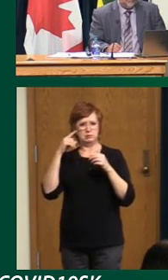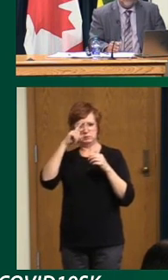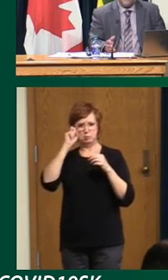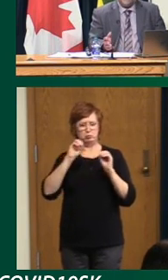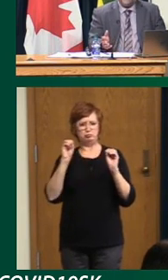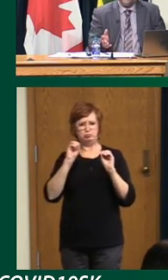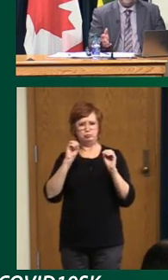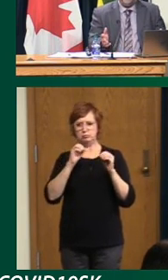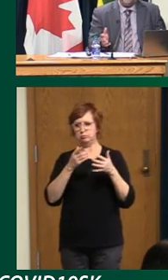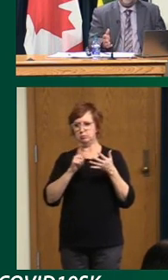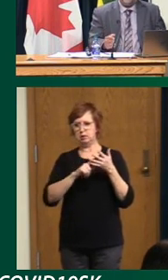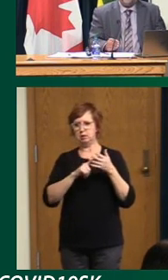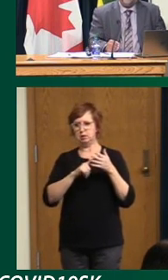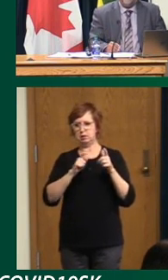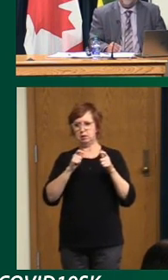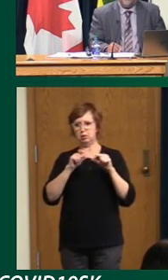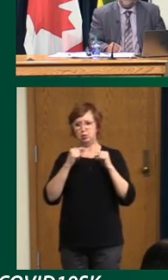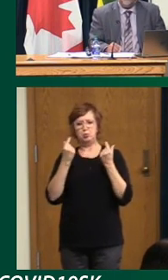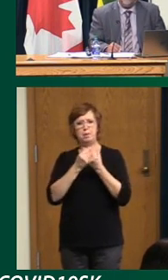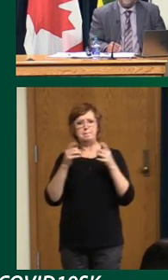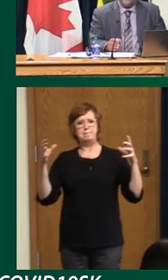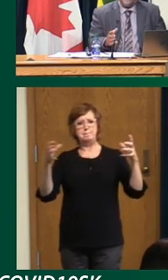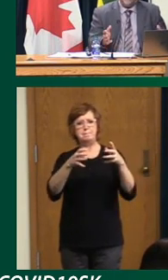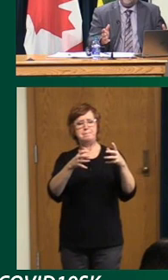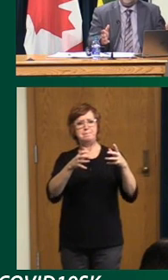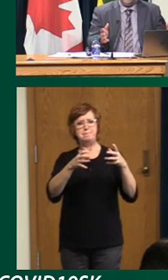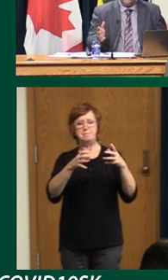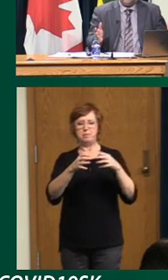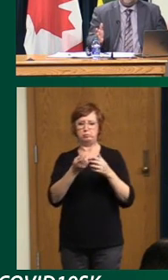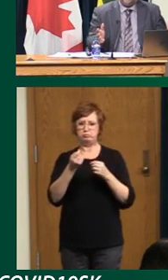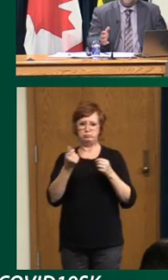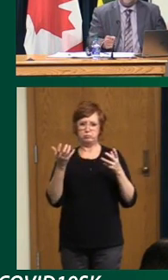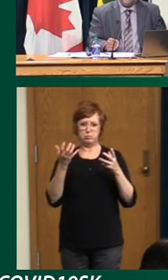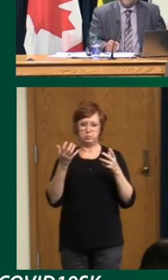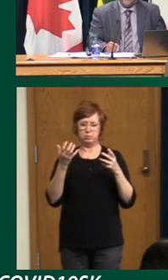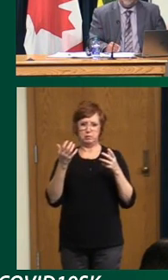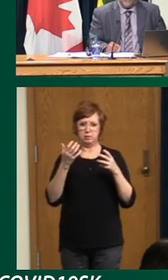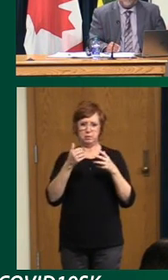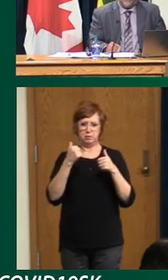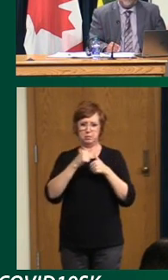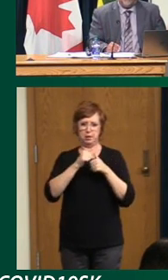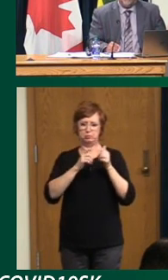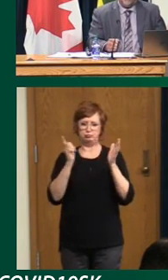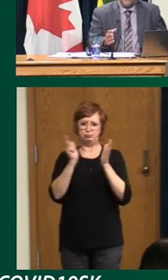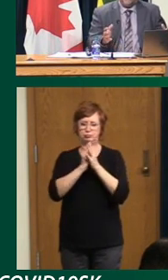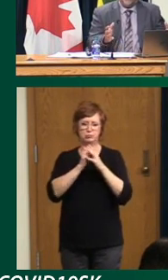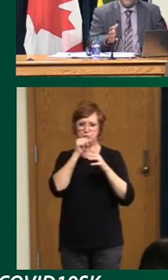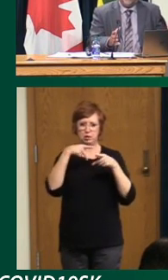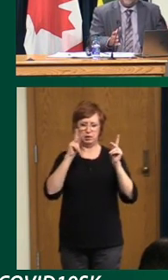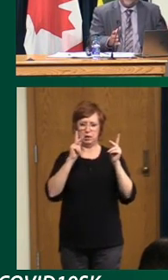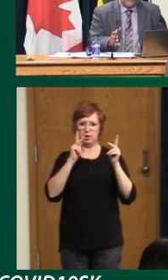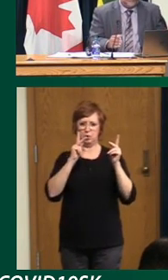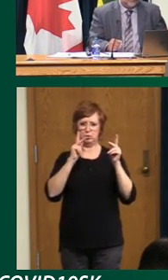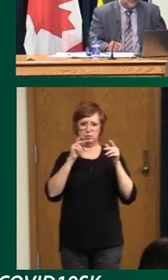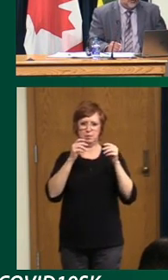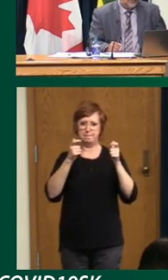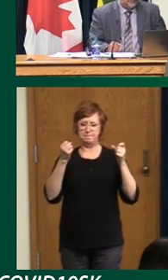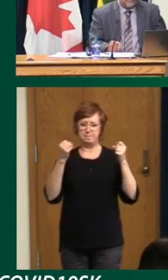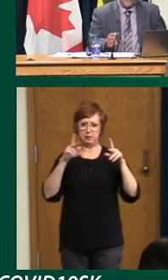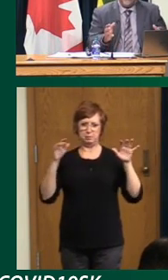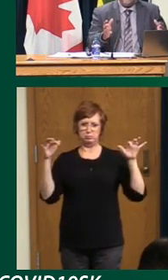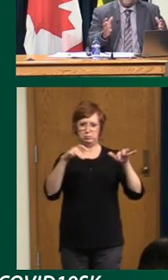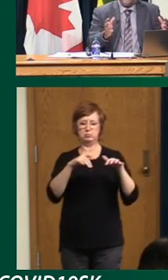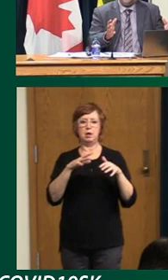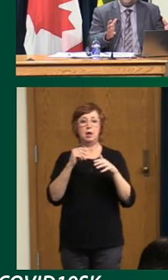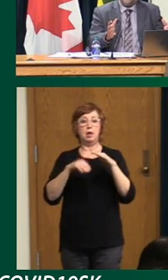summer. Mass gatherings now is not contributing too much, because again, there's a prohibition against mass gatherings. We've reduced our gatherings in the home,